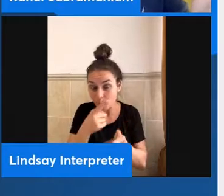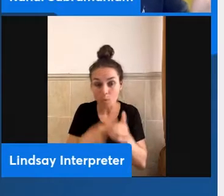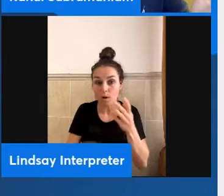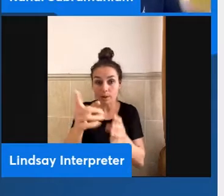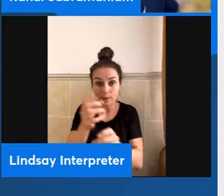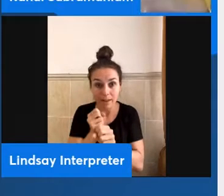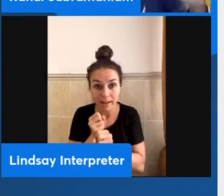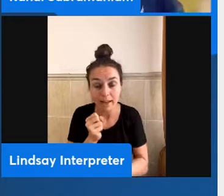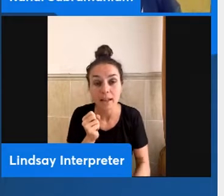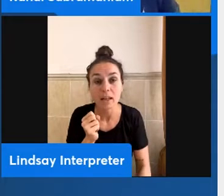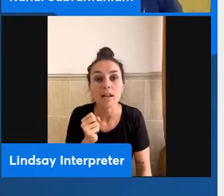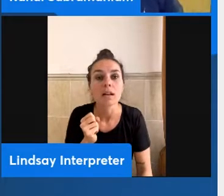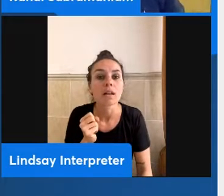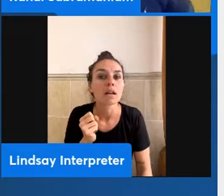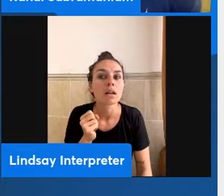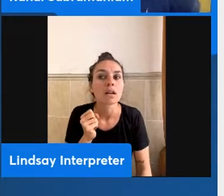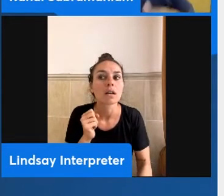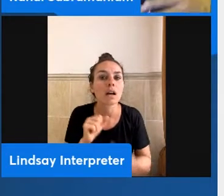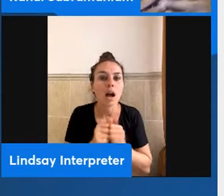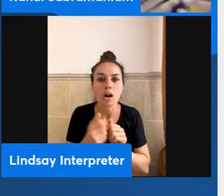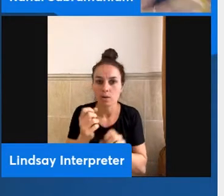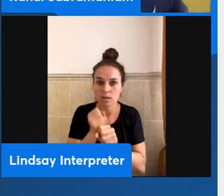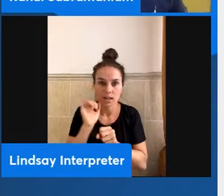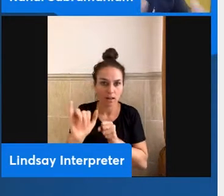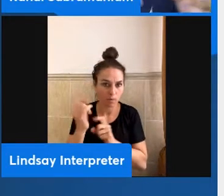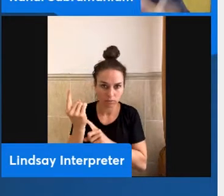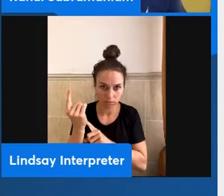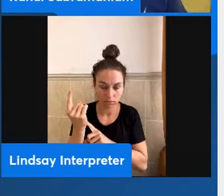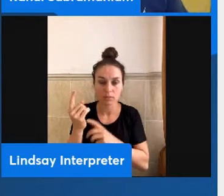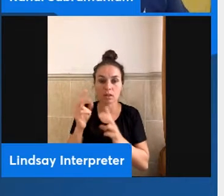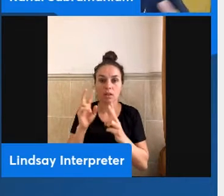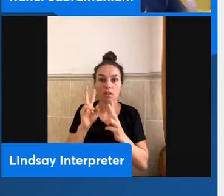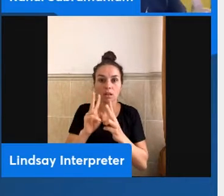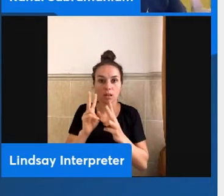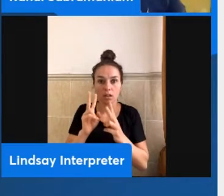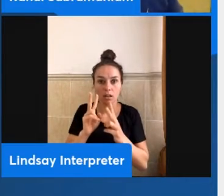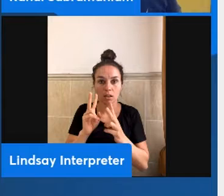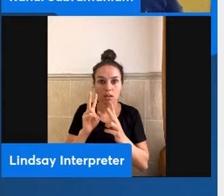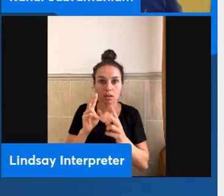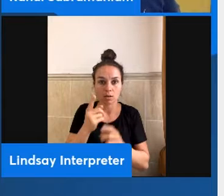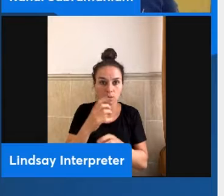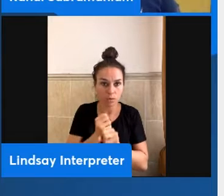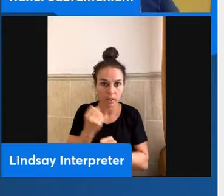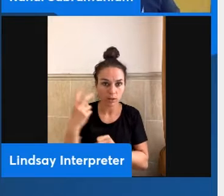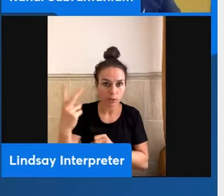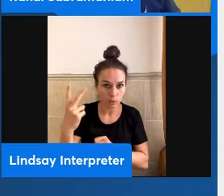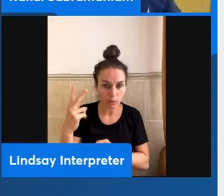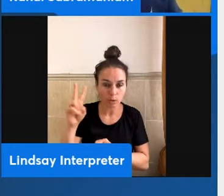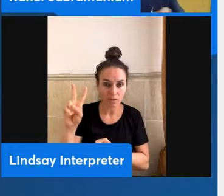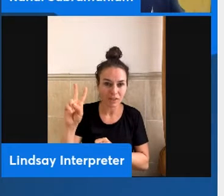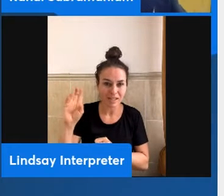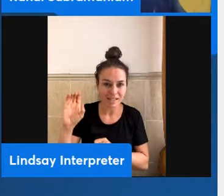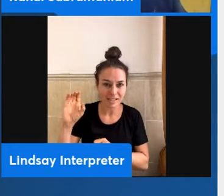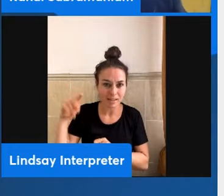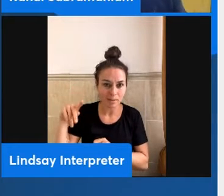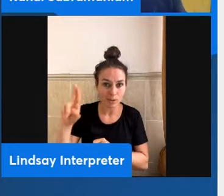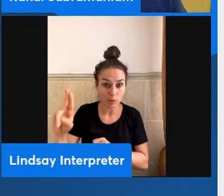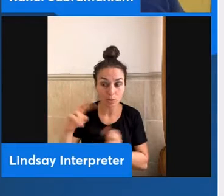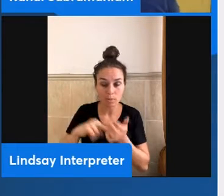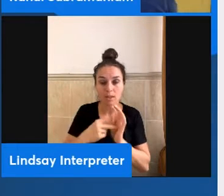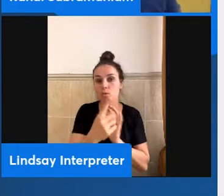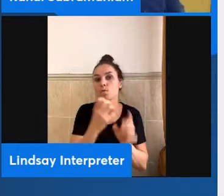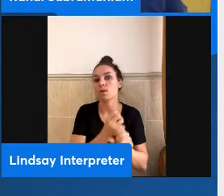half a core, or you're getting 1 thread. If you get a 2 vCPU instance, you effectively get 1 core at